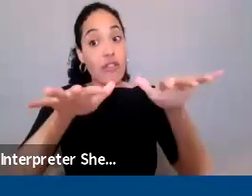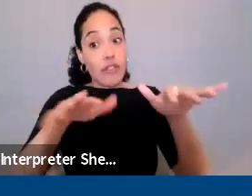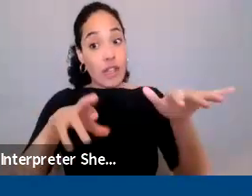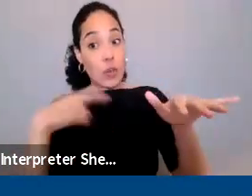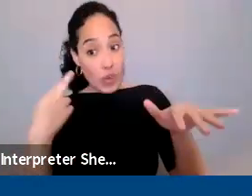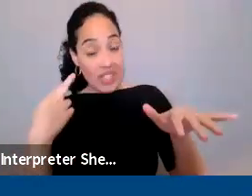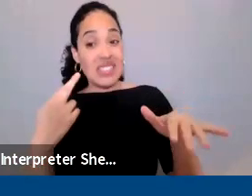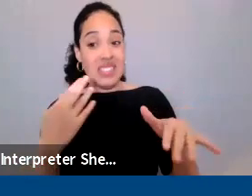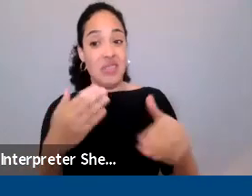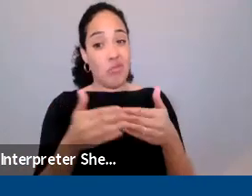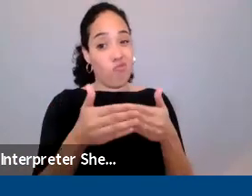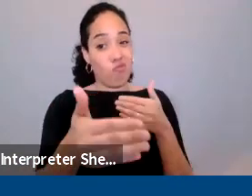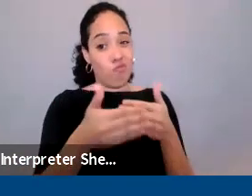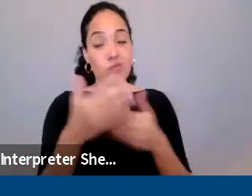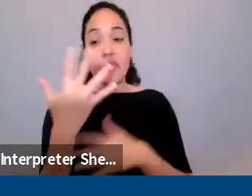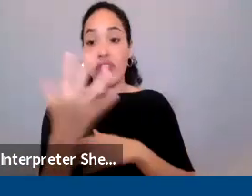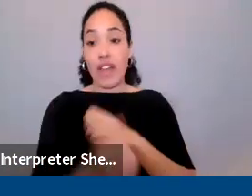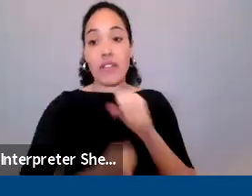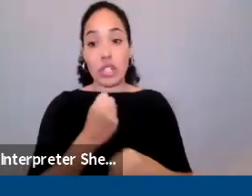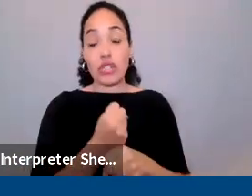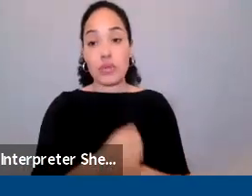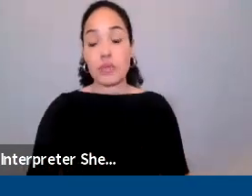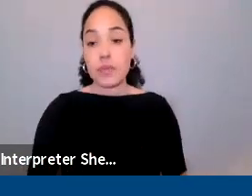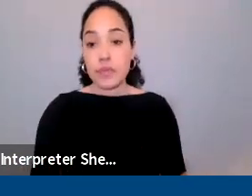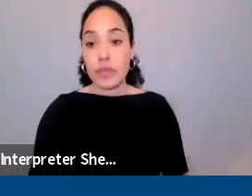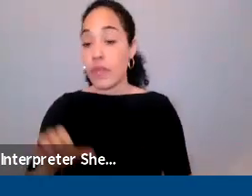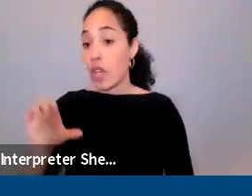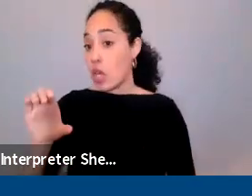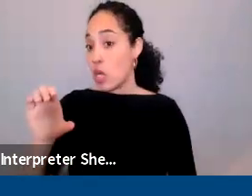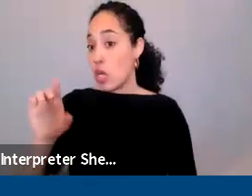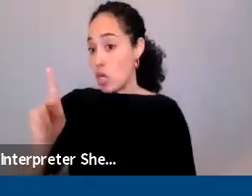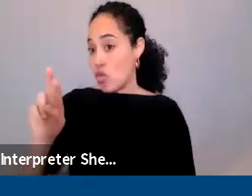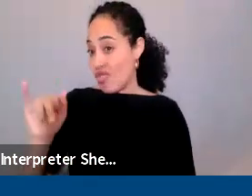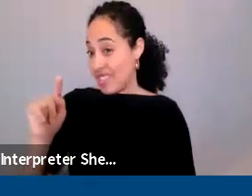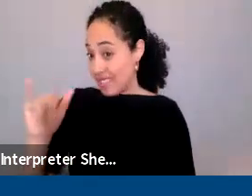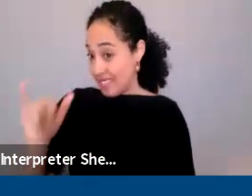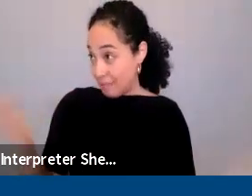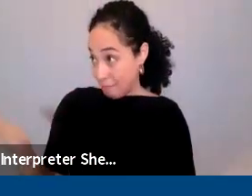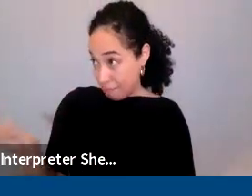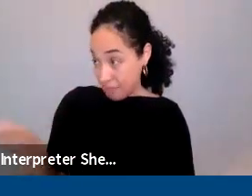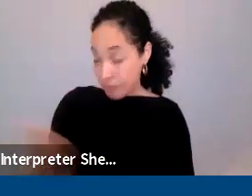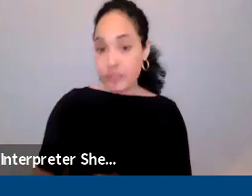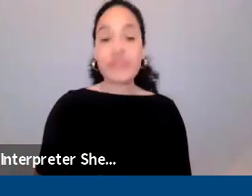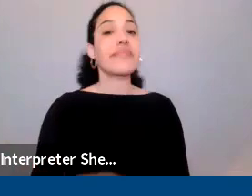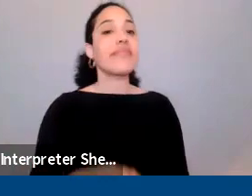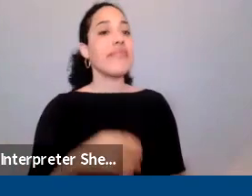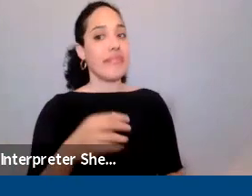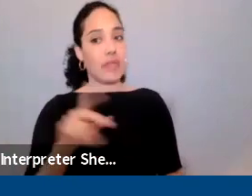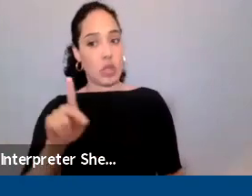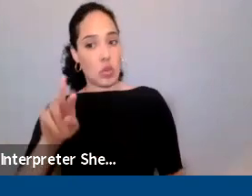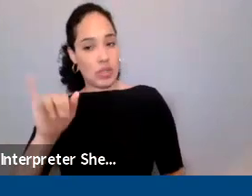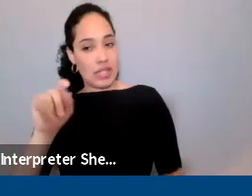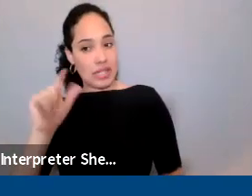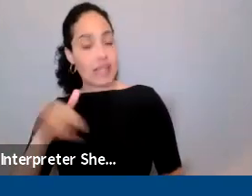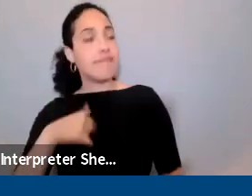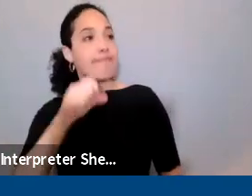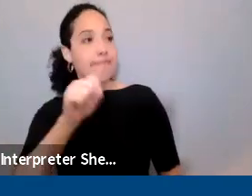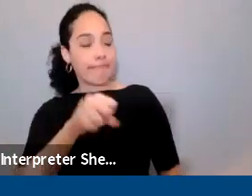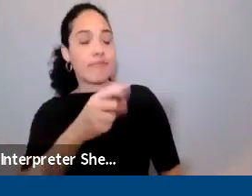in. That's correct, Doug. There's a lot of factors that can go into when vegetation is